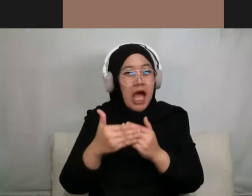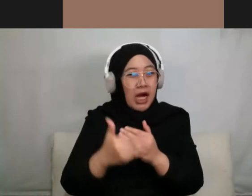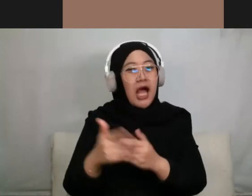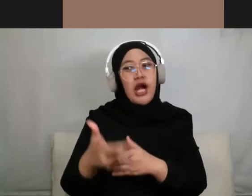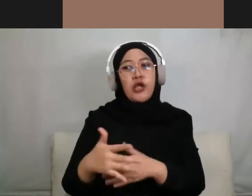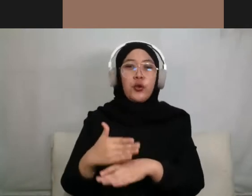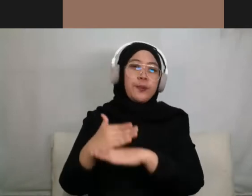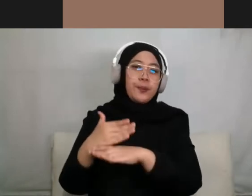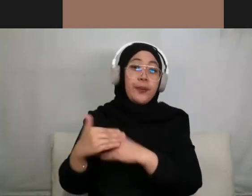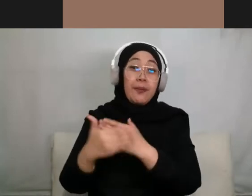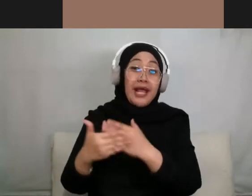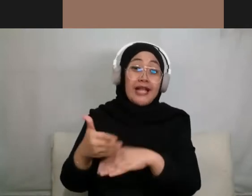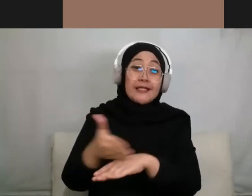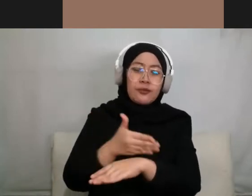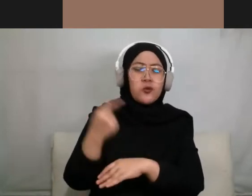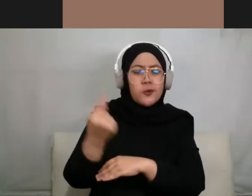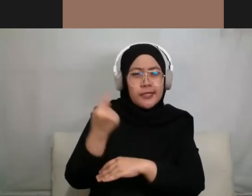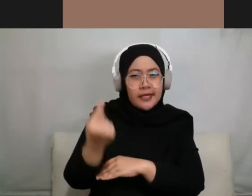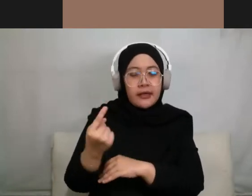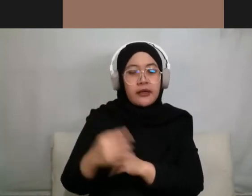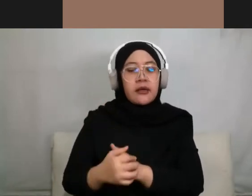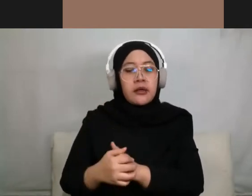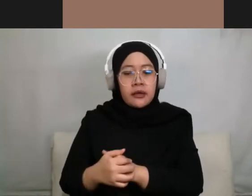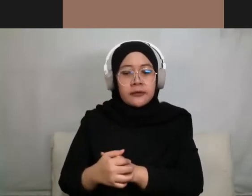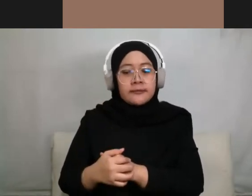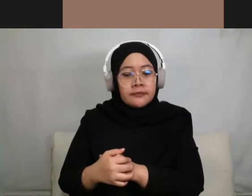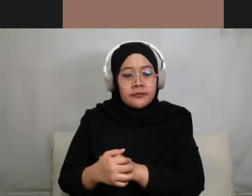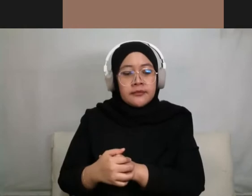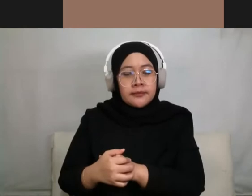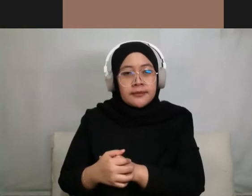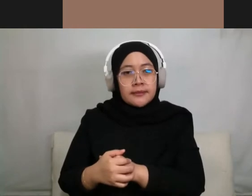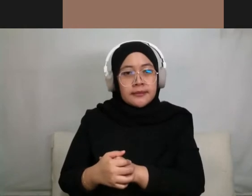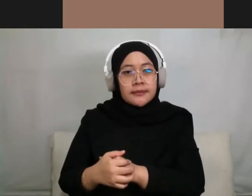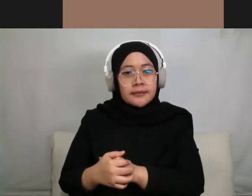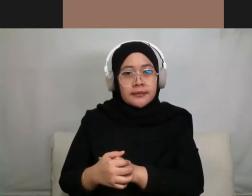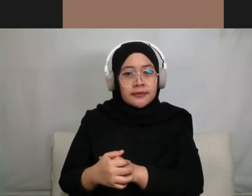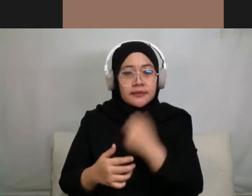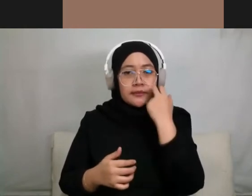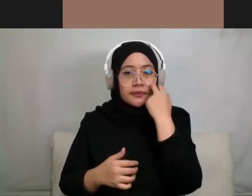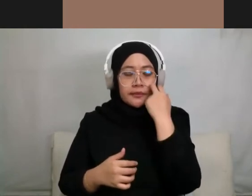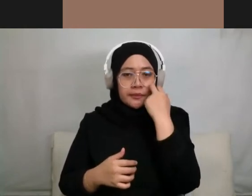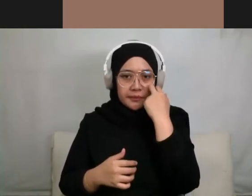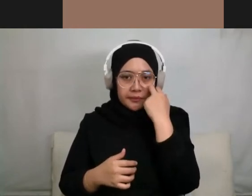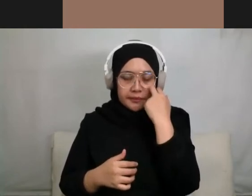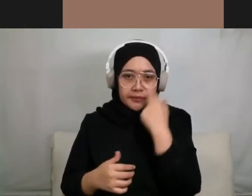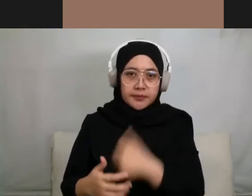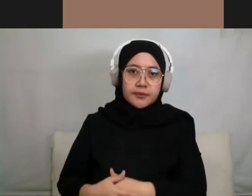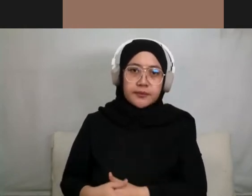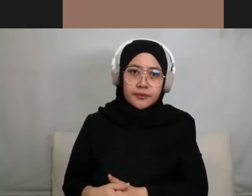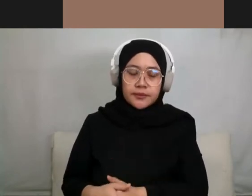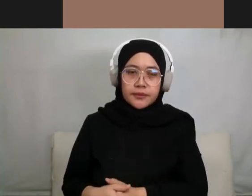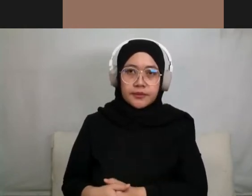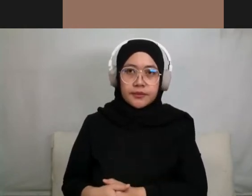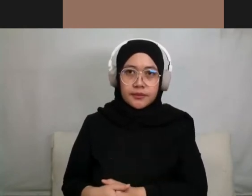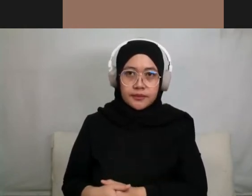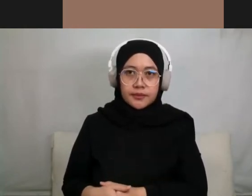the to increase the life of the infrastructure or the part of the any sort of machinery. So in